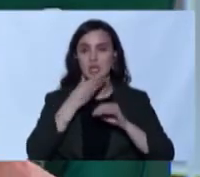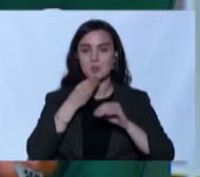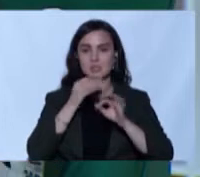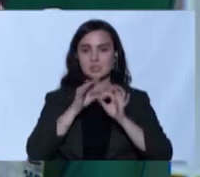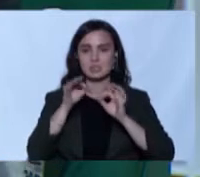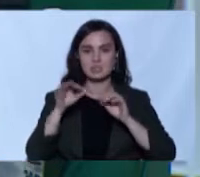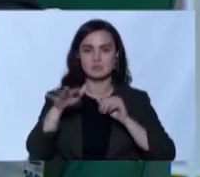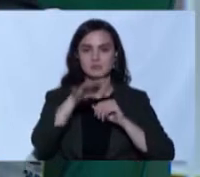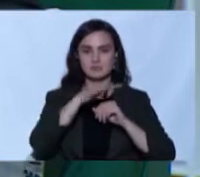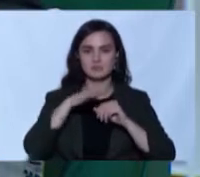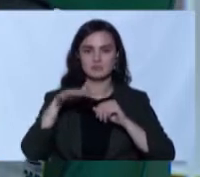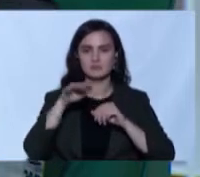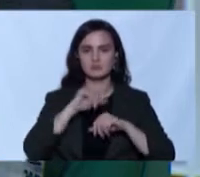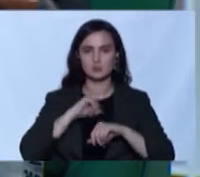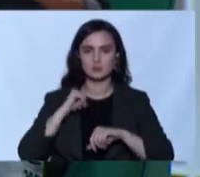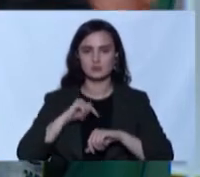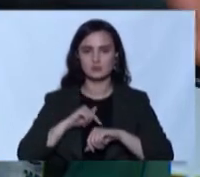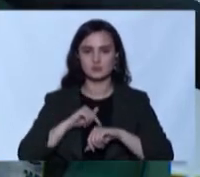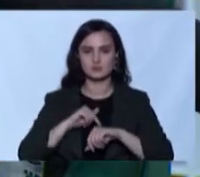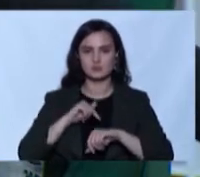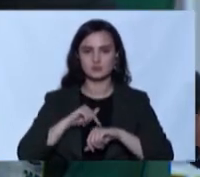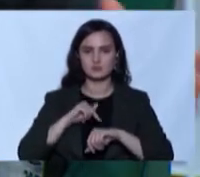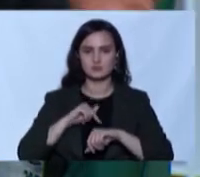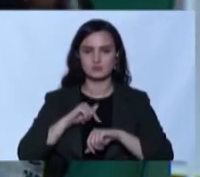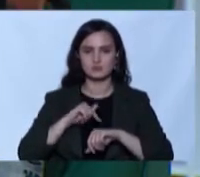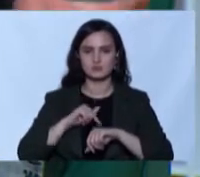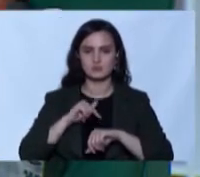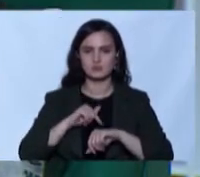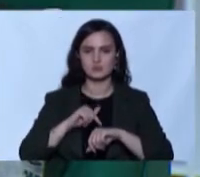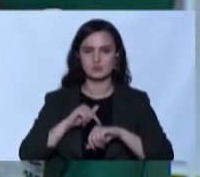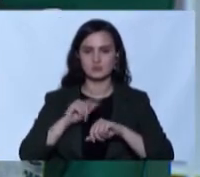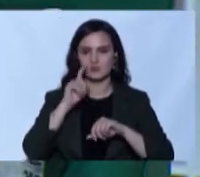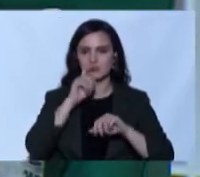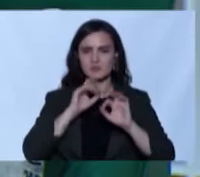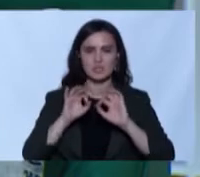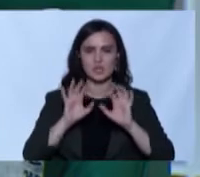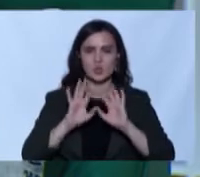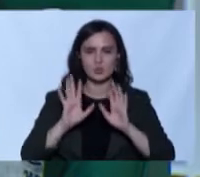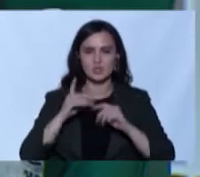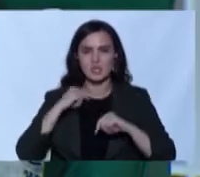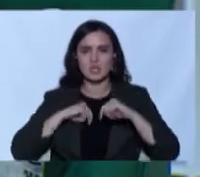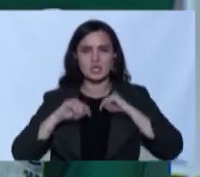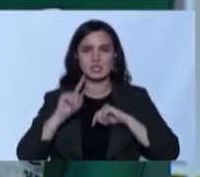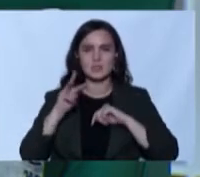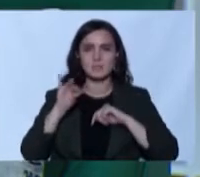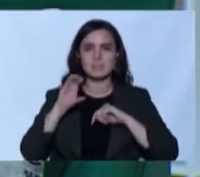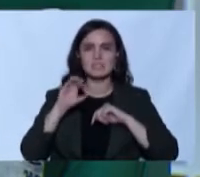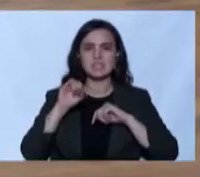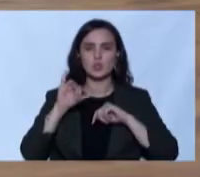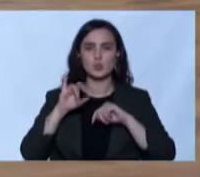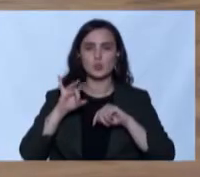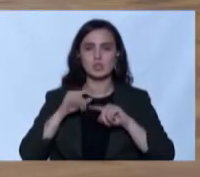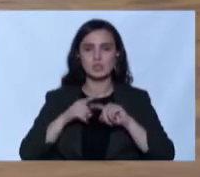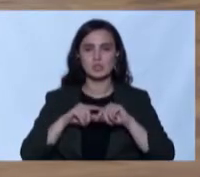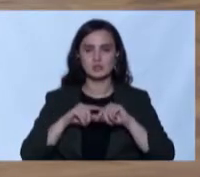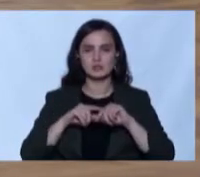beautiful, for him it was something that was vast, infinite, unexplainable, mysterious, and something that generally instilled lots